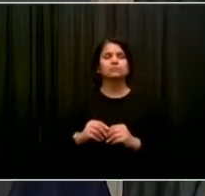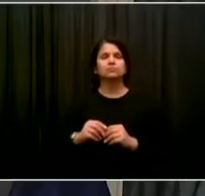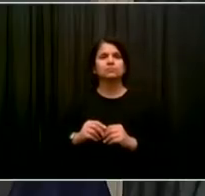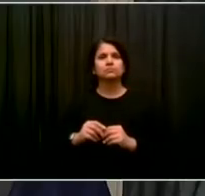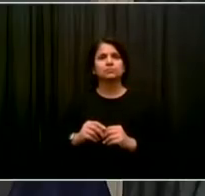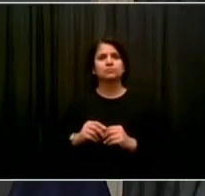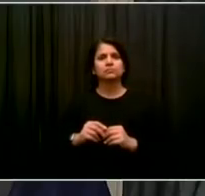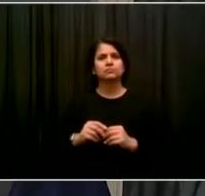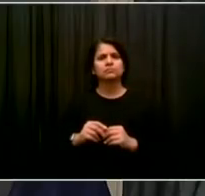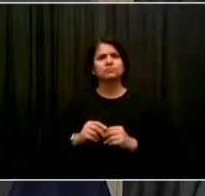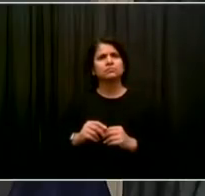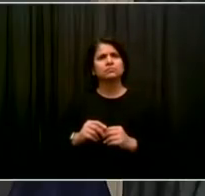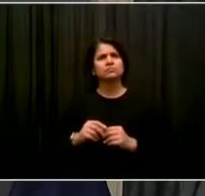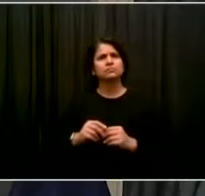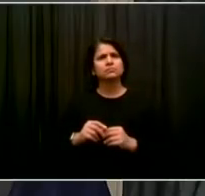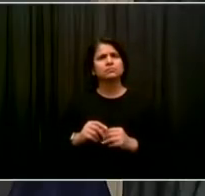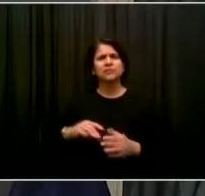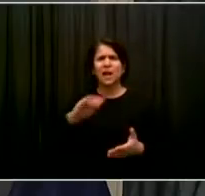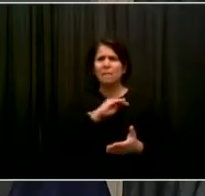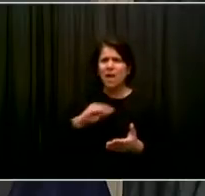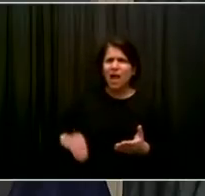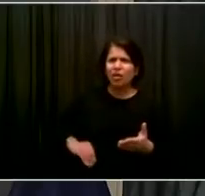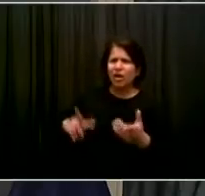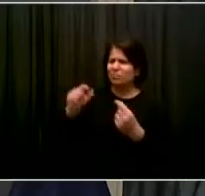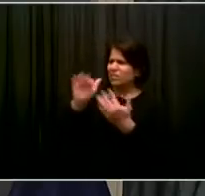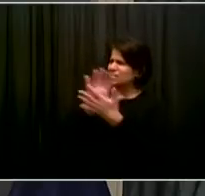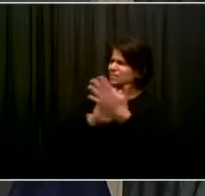It was breaking up for me. Did anyone?